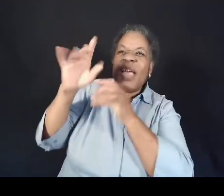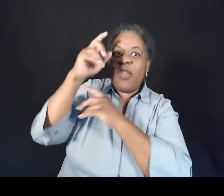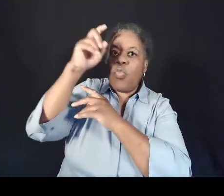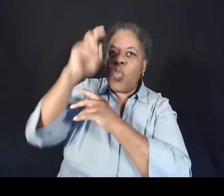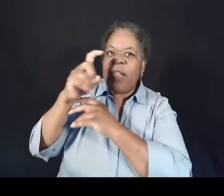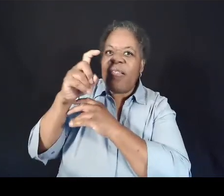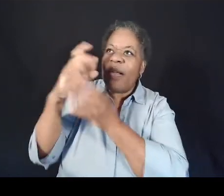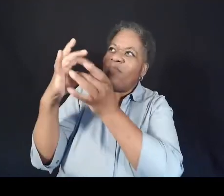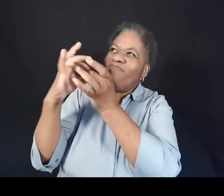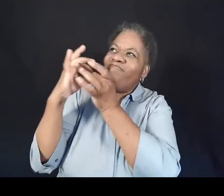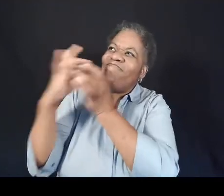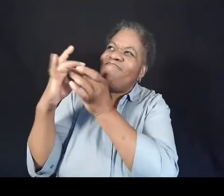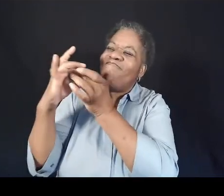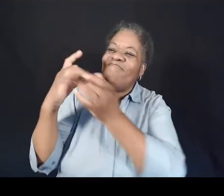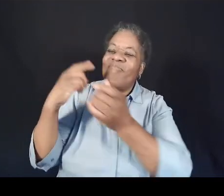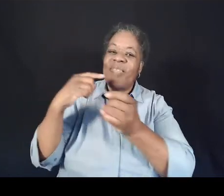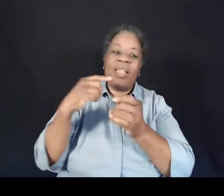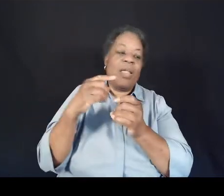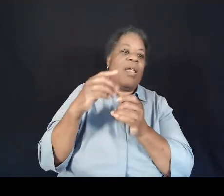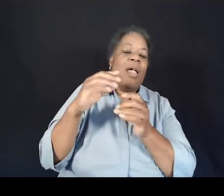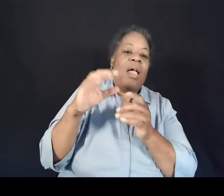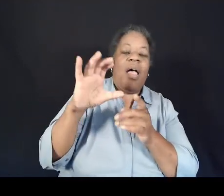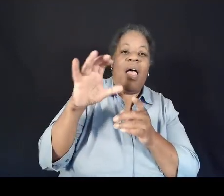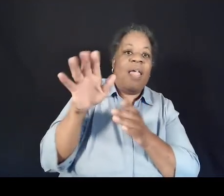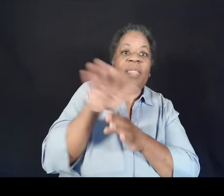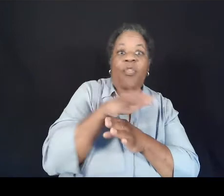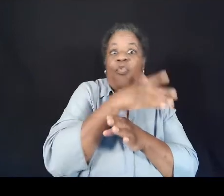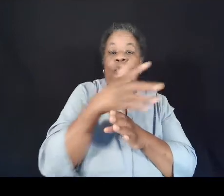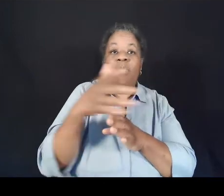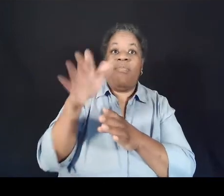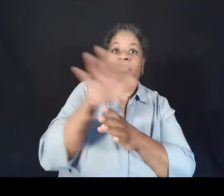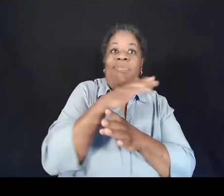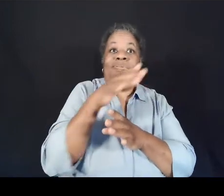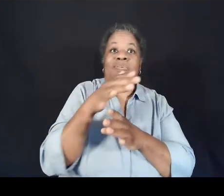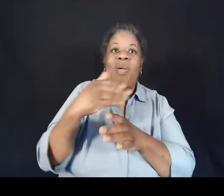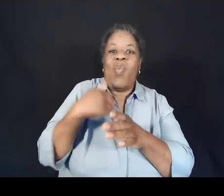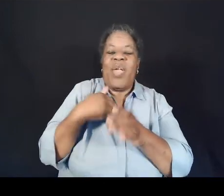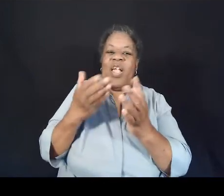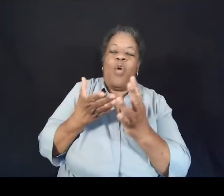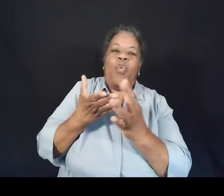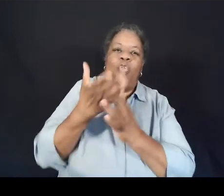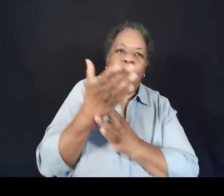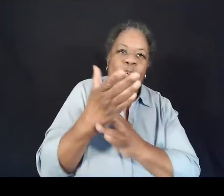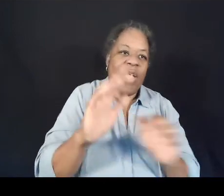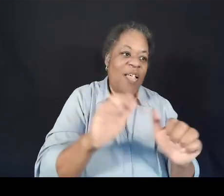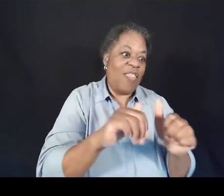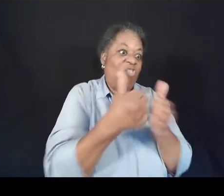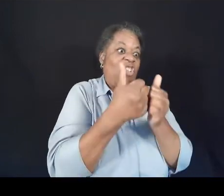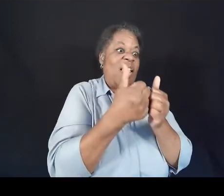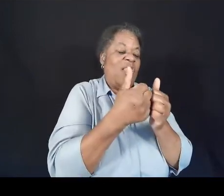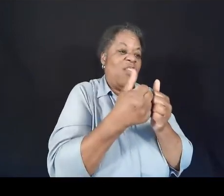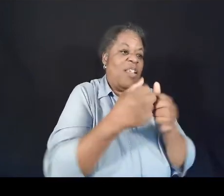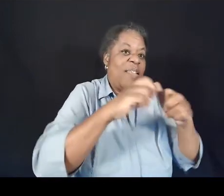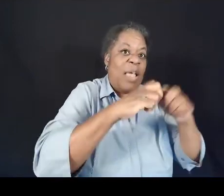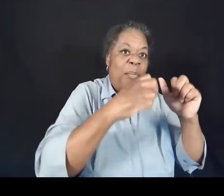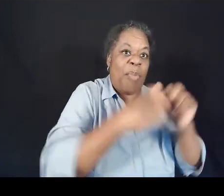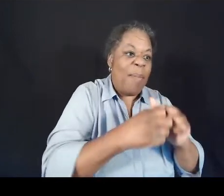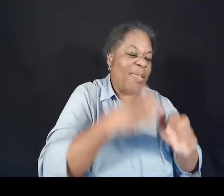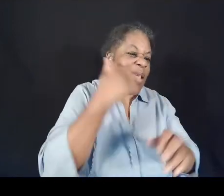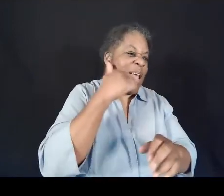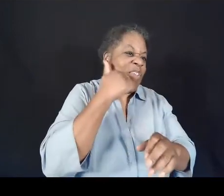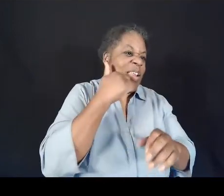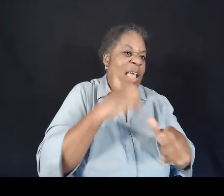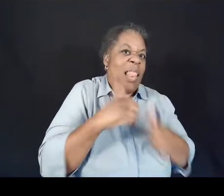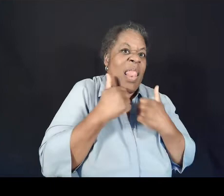the wind and waves on the surface. We can navigate the challenges and problems of everyday life.